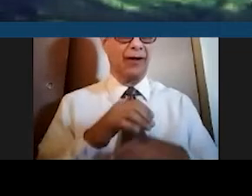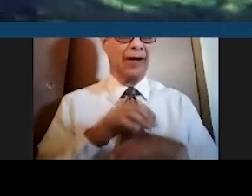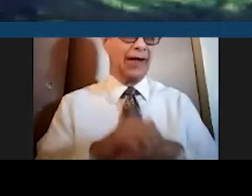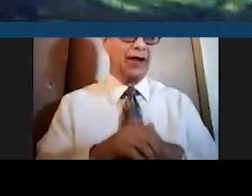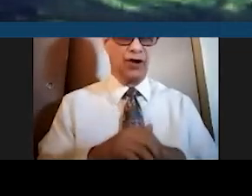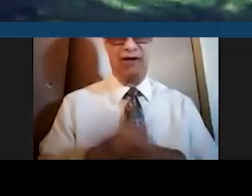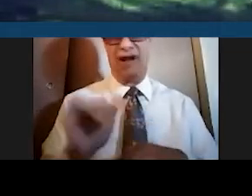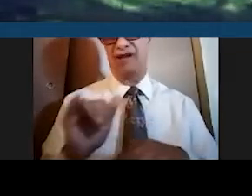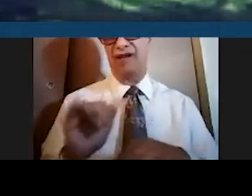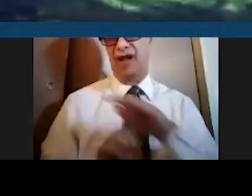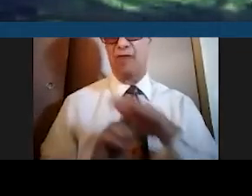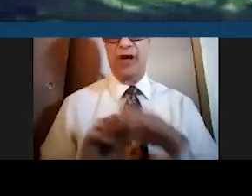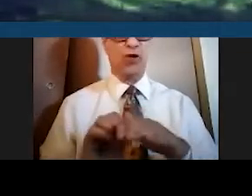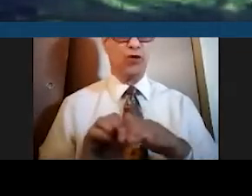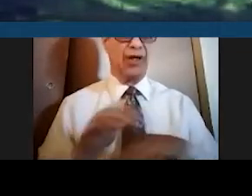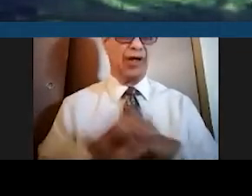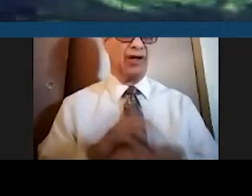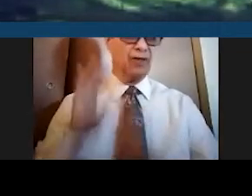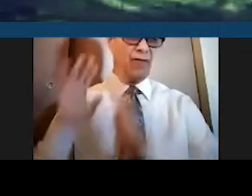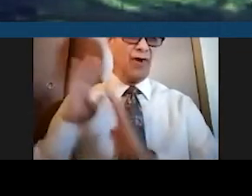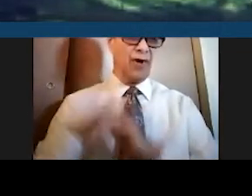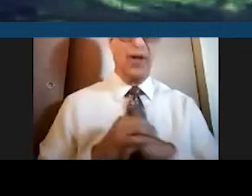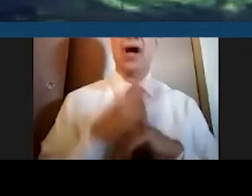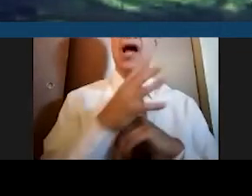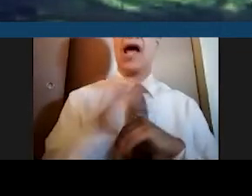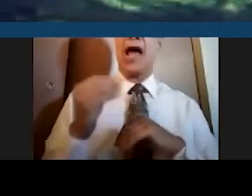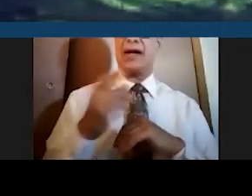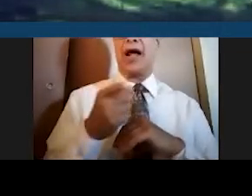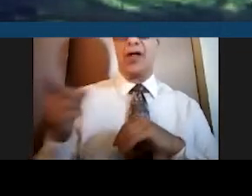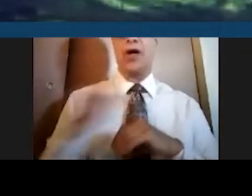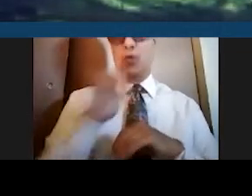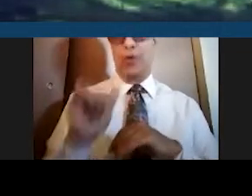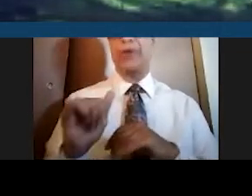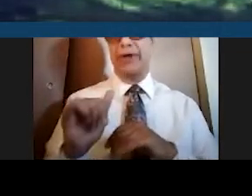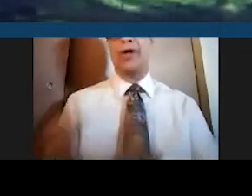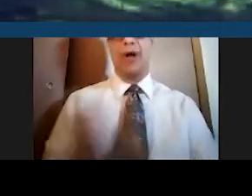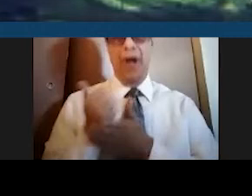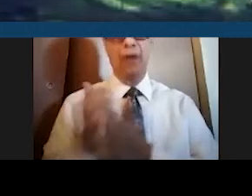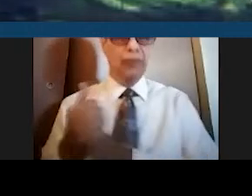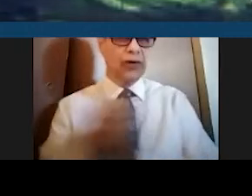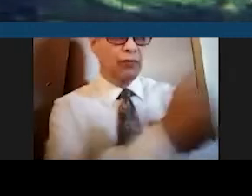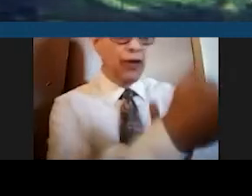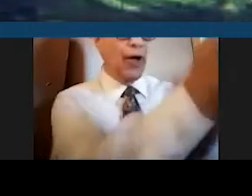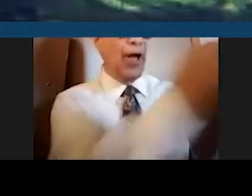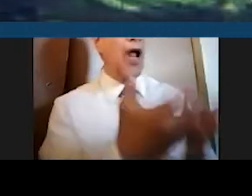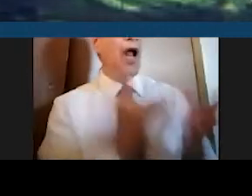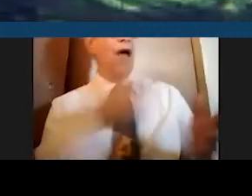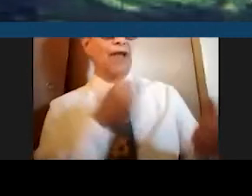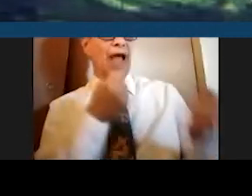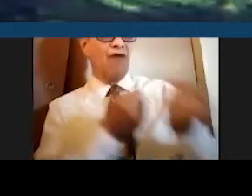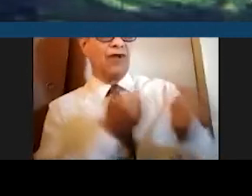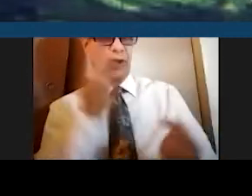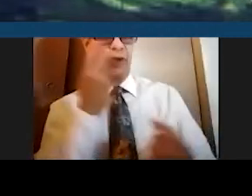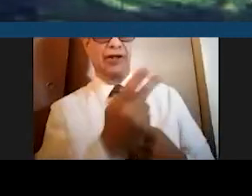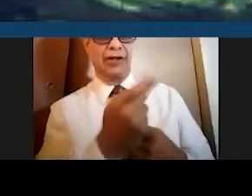Laos, that they were really the ones that helped to kind of spearhead a lot of like the advocacy you see in the 70s